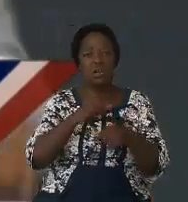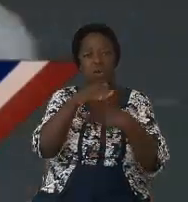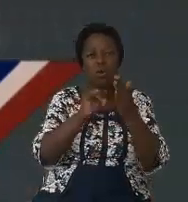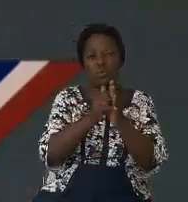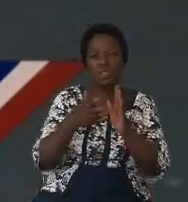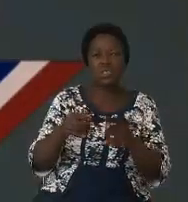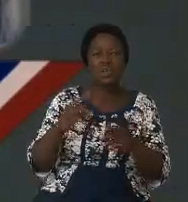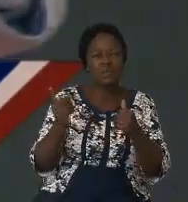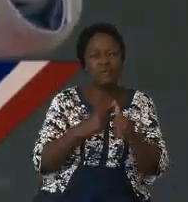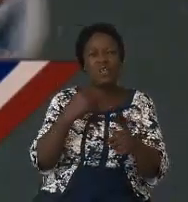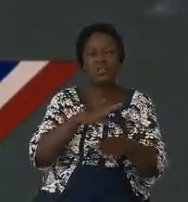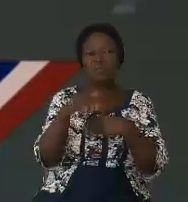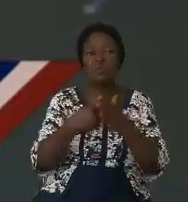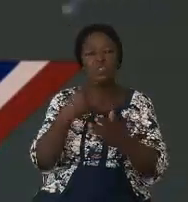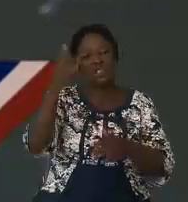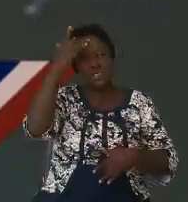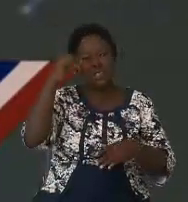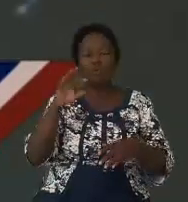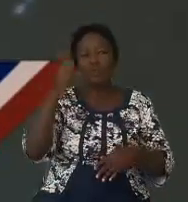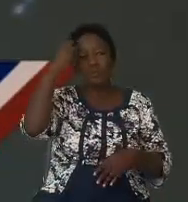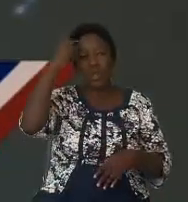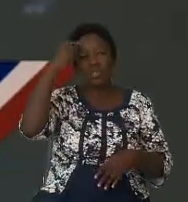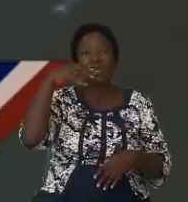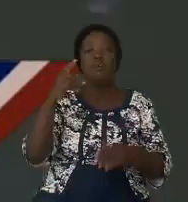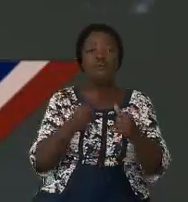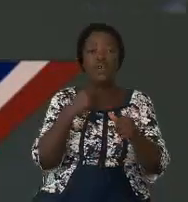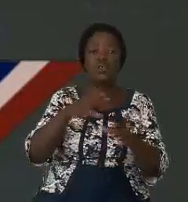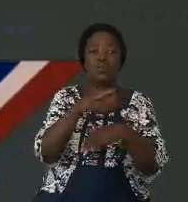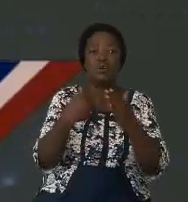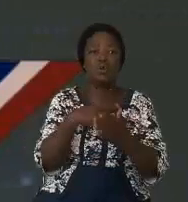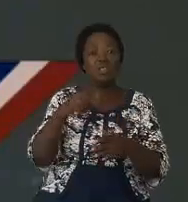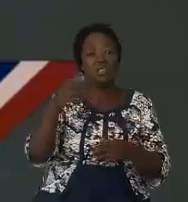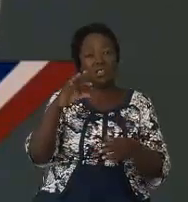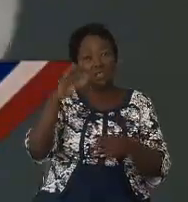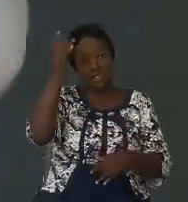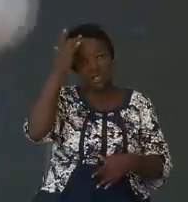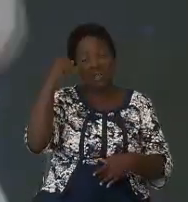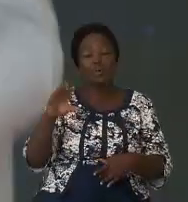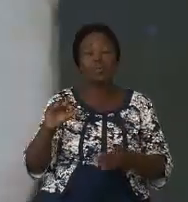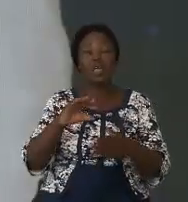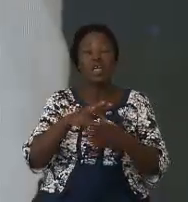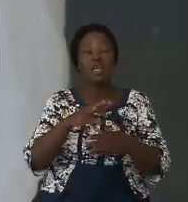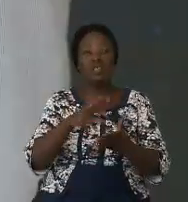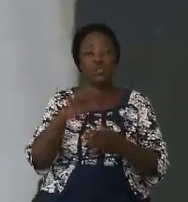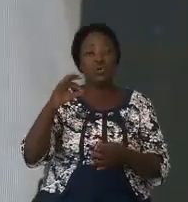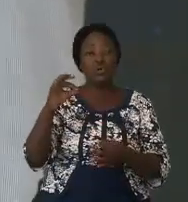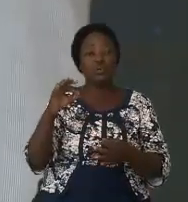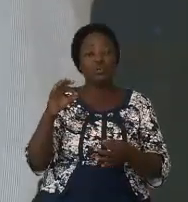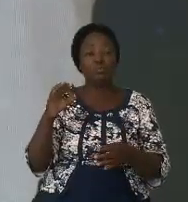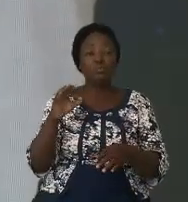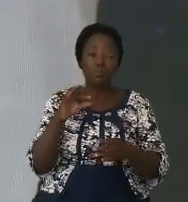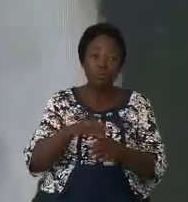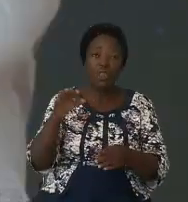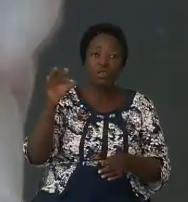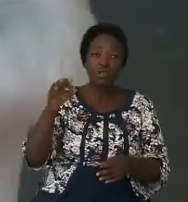done this? And all that, first of all, the sickness of the mind. First of all, the sickness of the